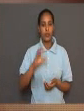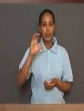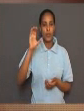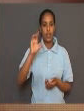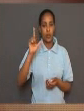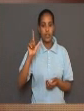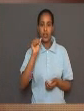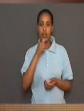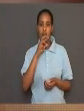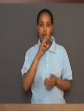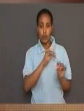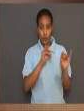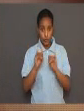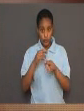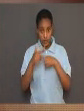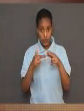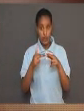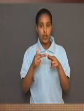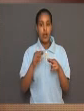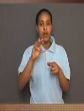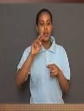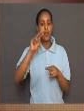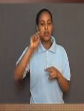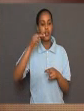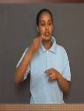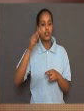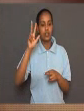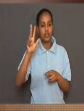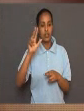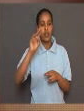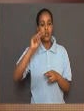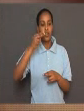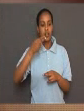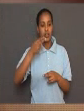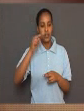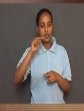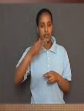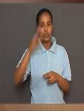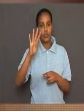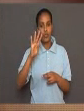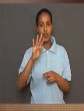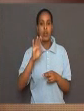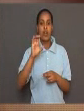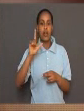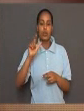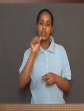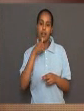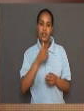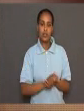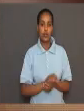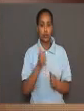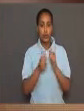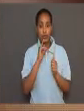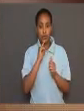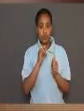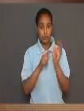Carboxylic acids also react with ammonia to form ammonium salts of carboxylic acids, which you